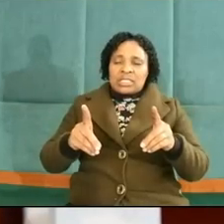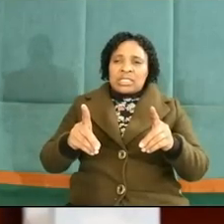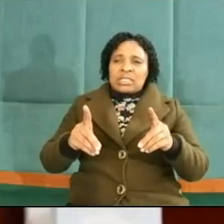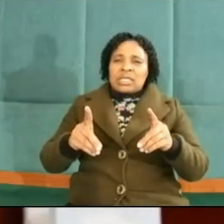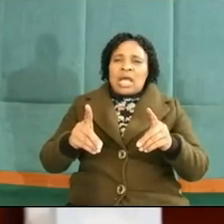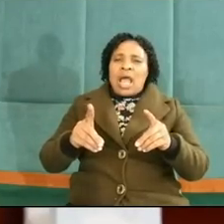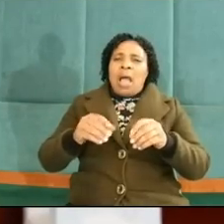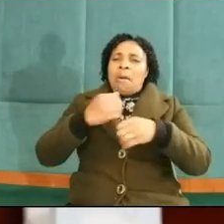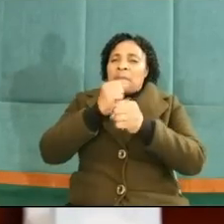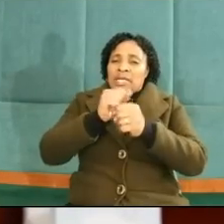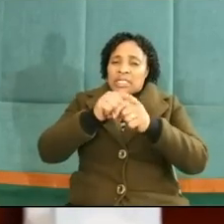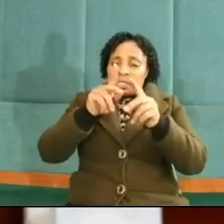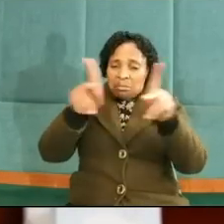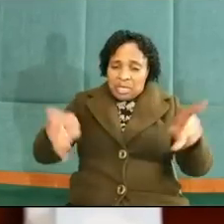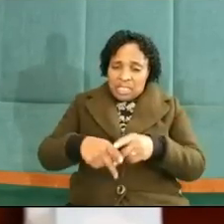us,